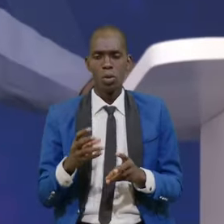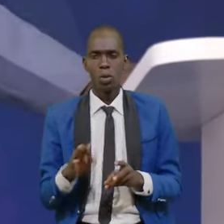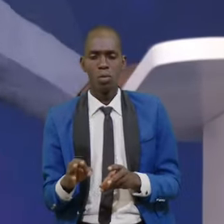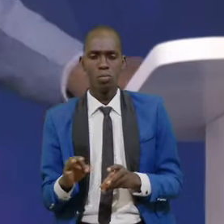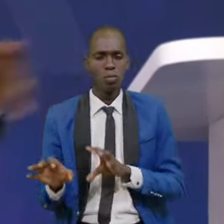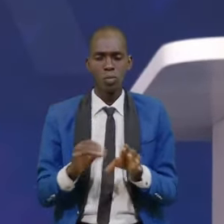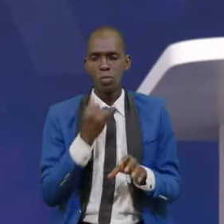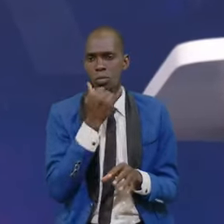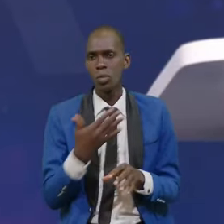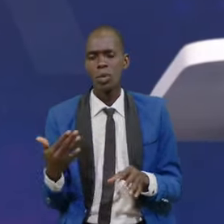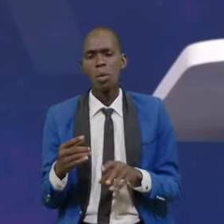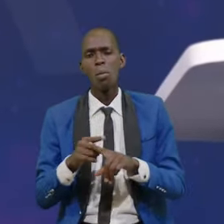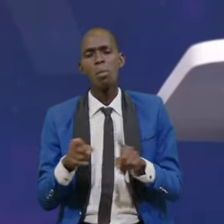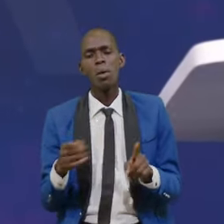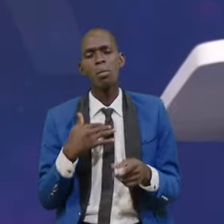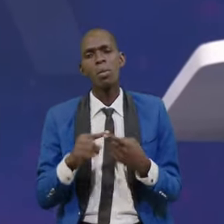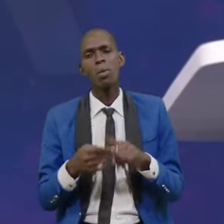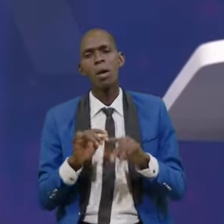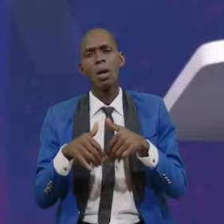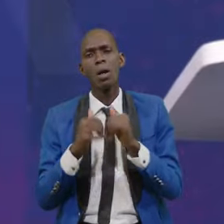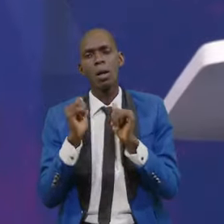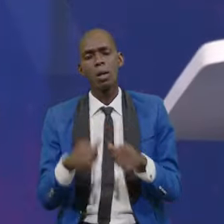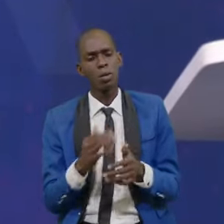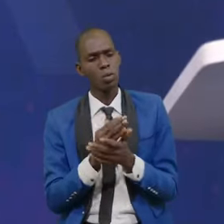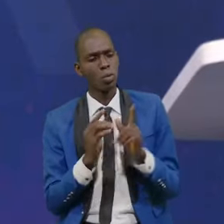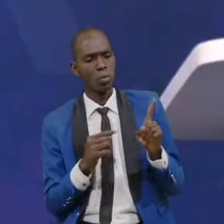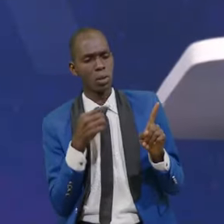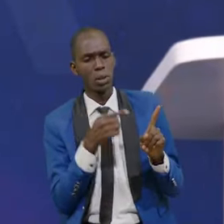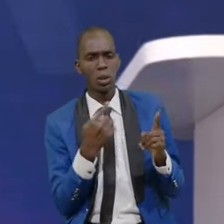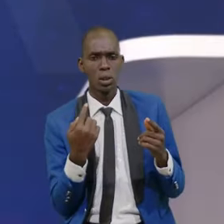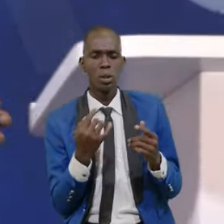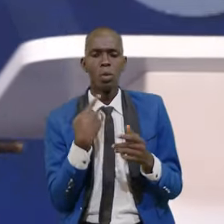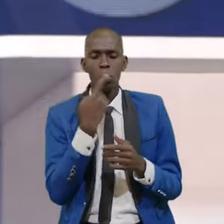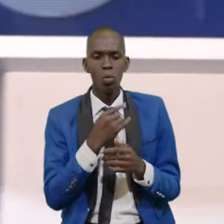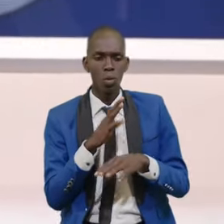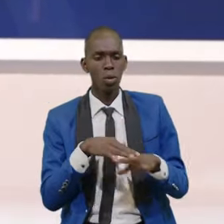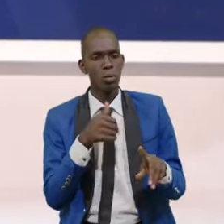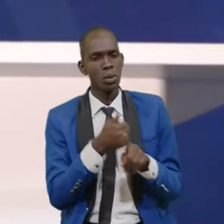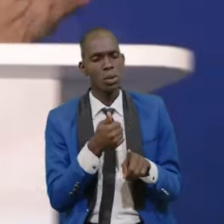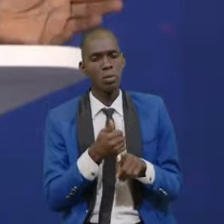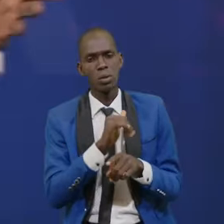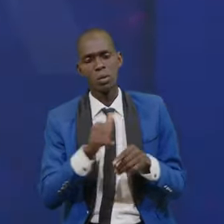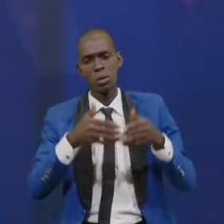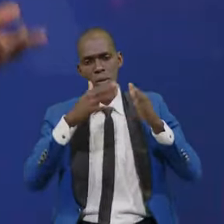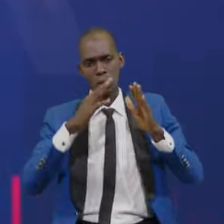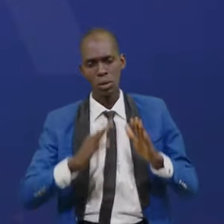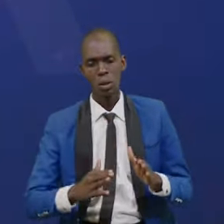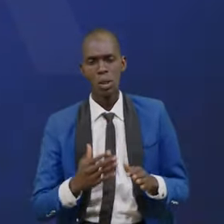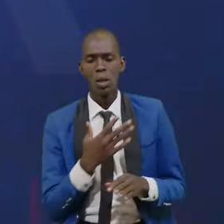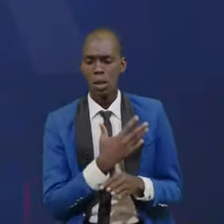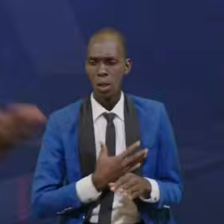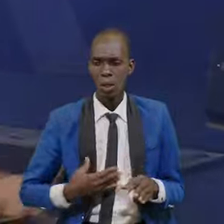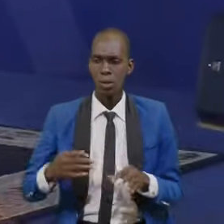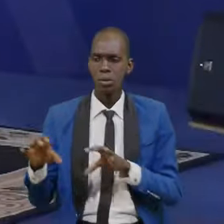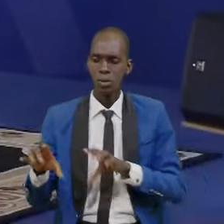saved? Somebody will say, backslider. Did you hear that the prodigal son preached in the far